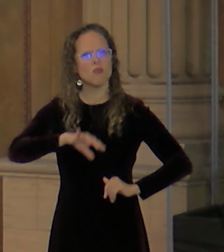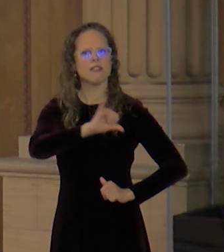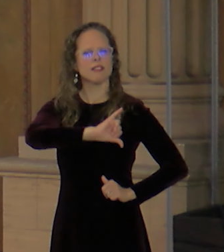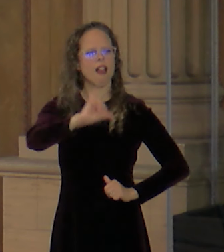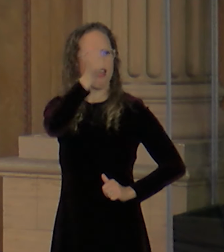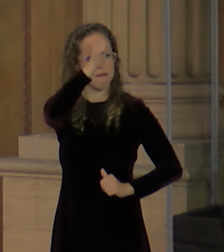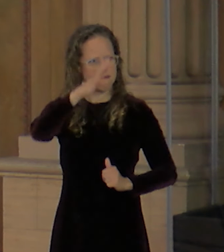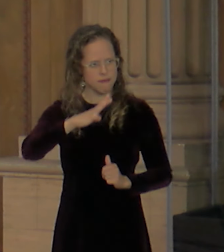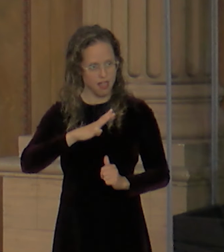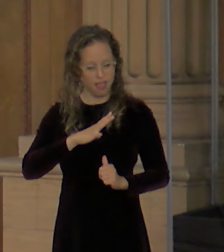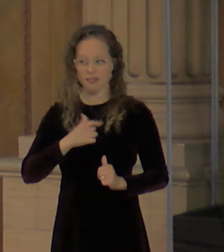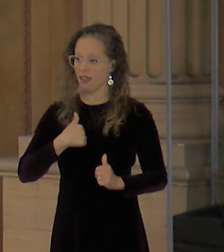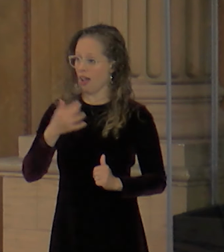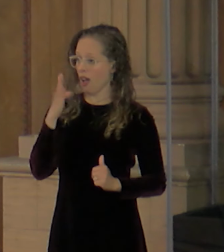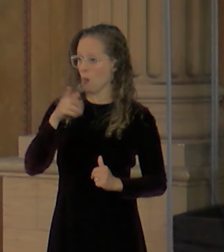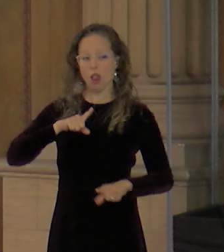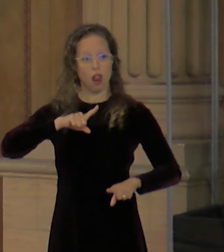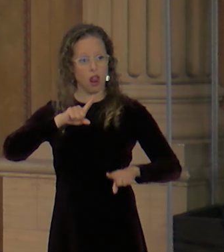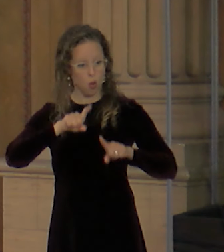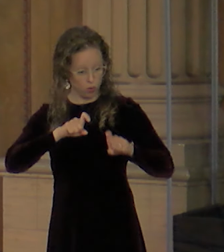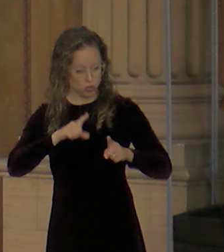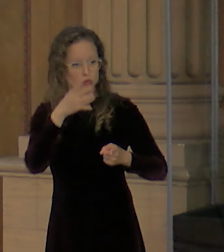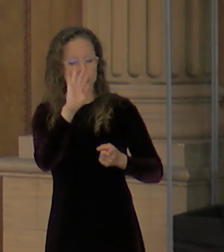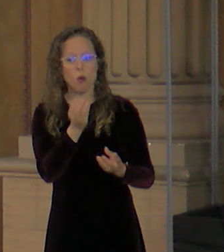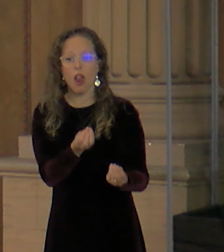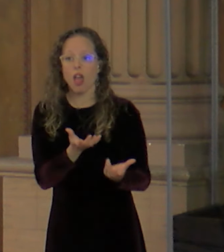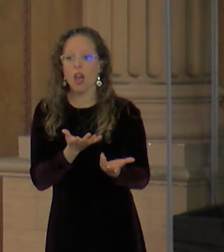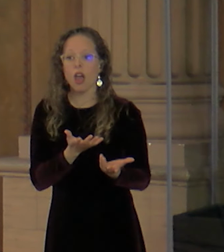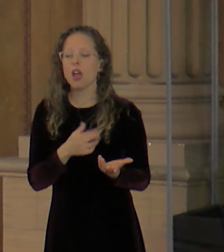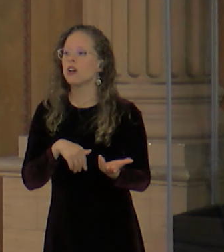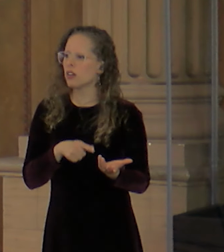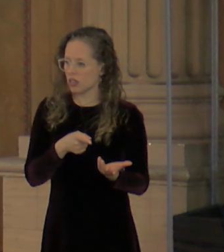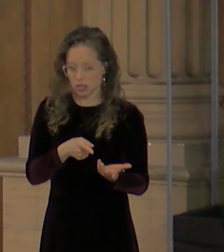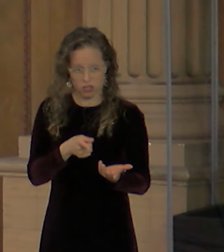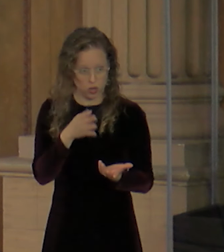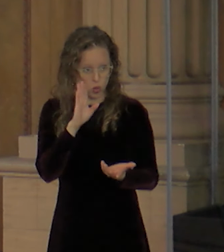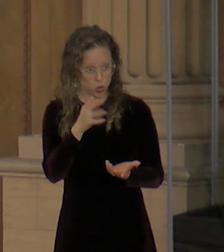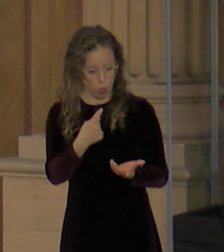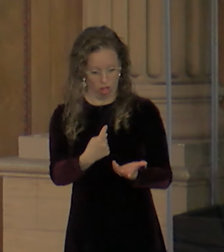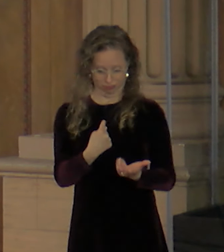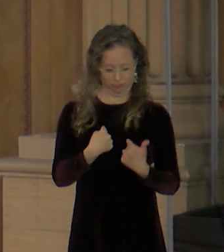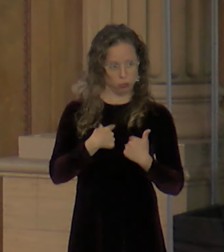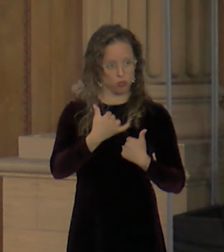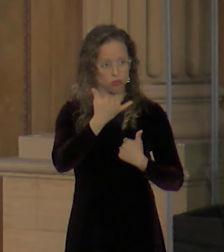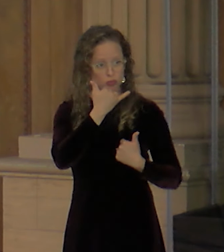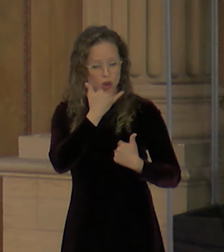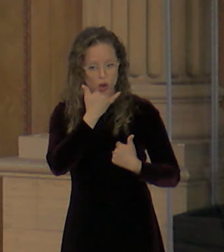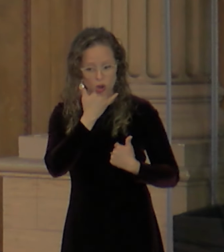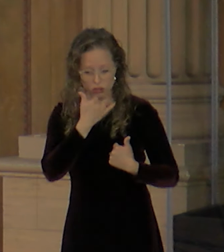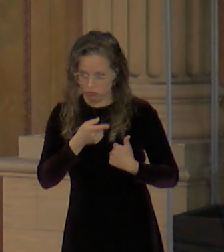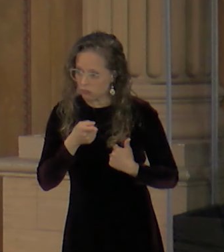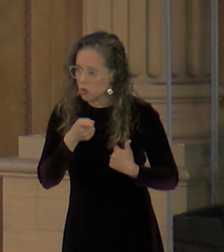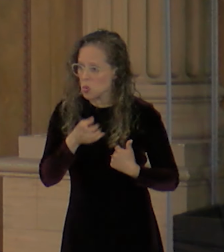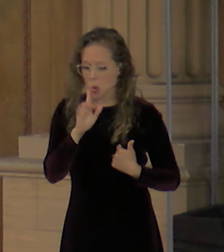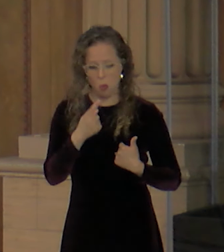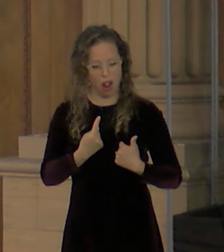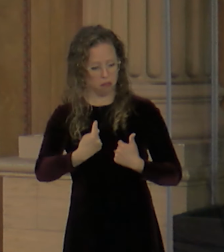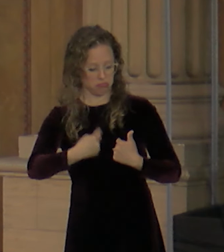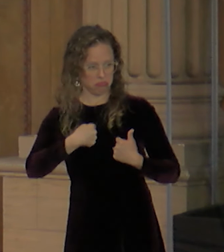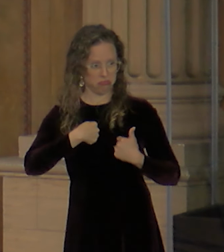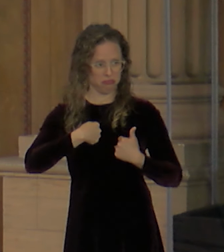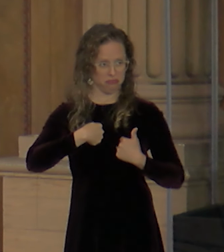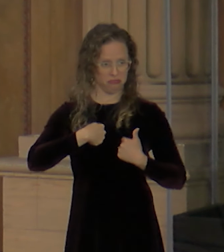will question you, and you make it known to me. Will you even put me in the wrong? Will you condemn me that you may be in the